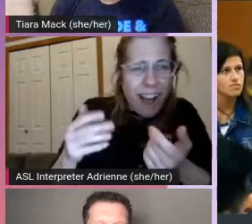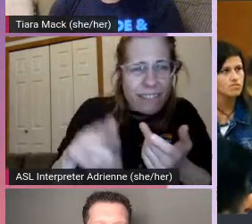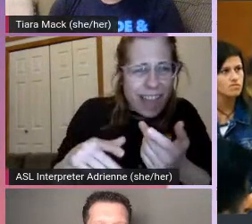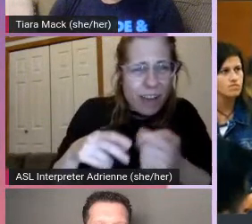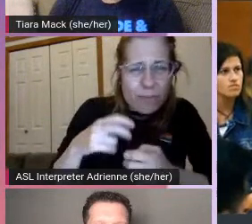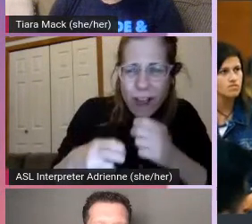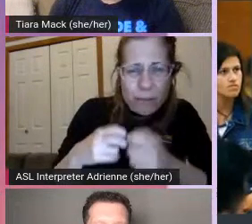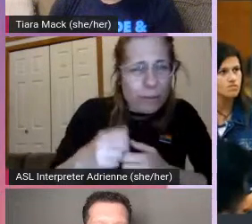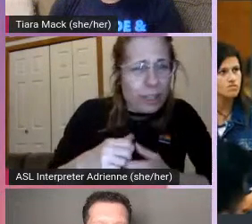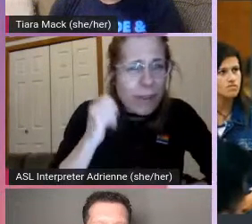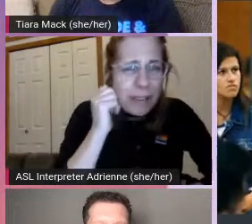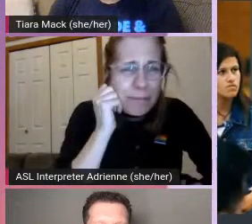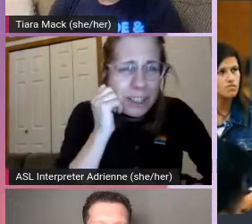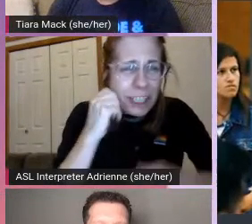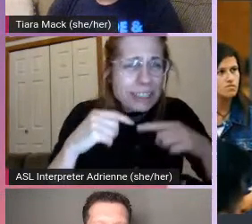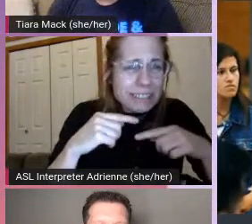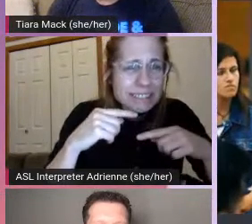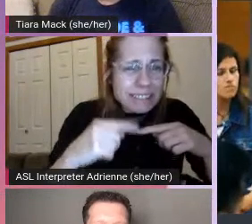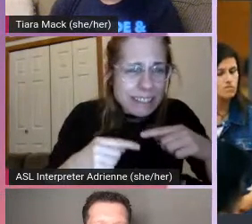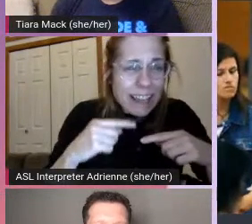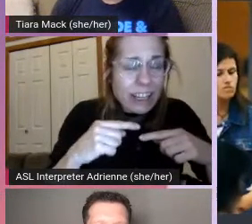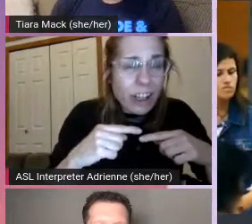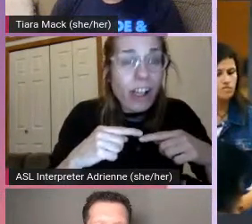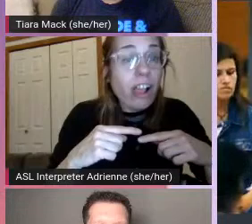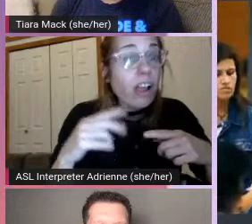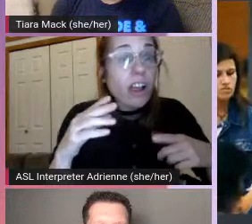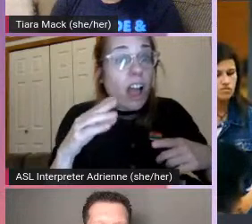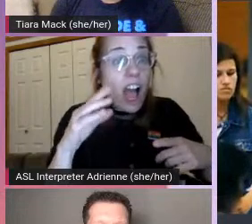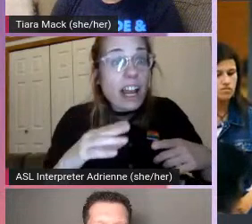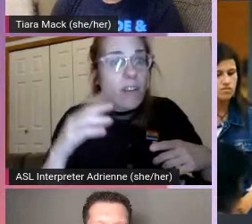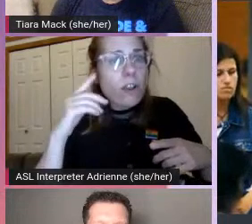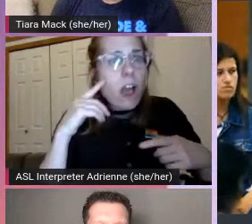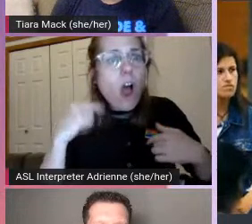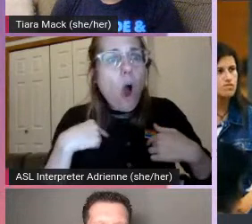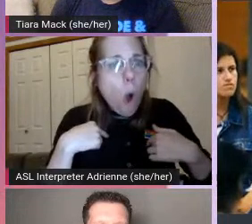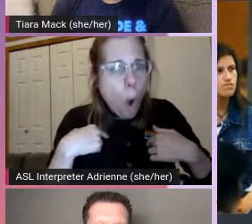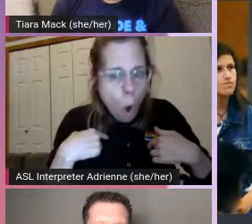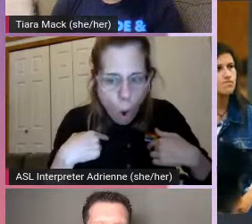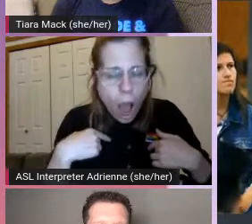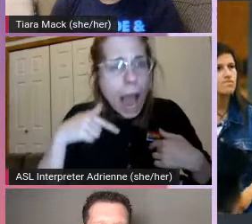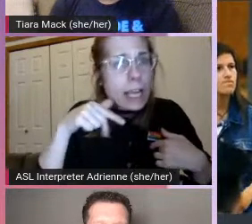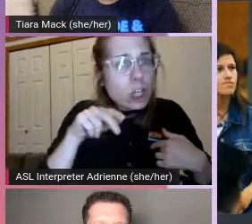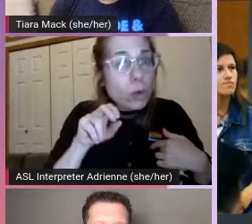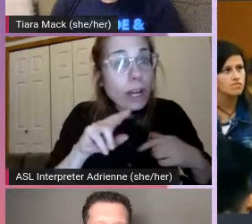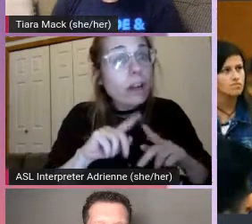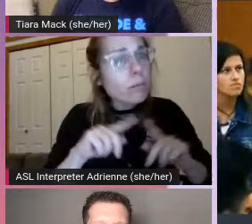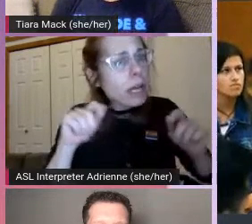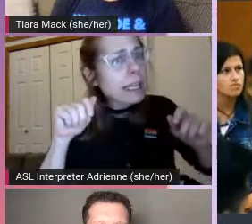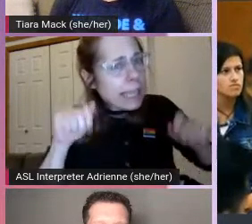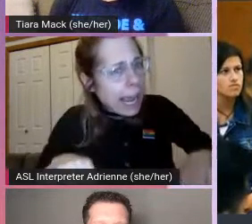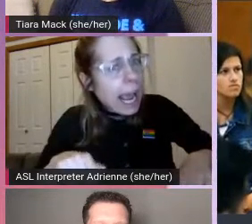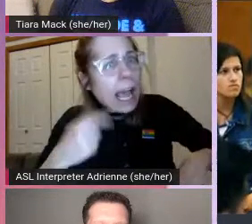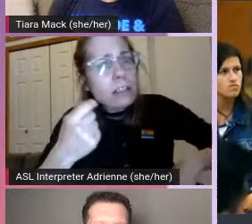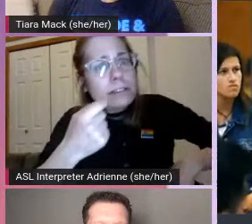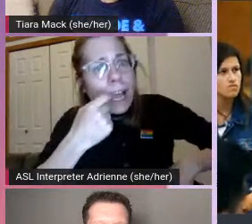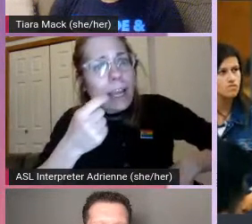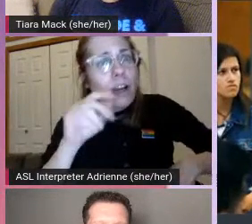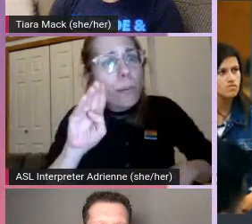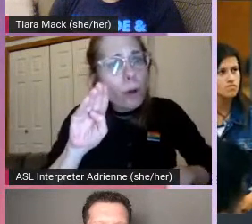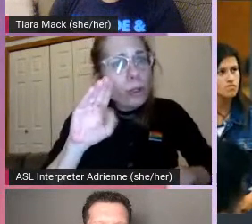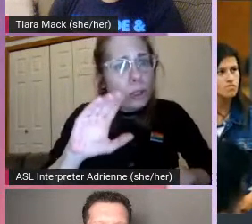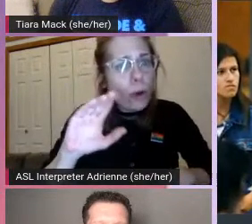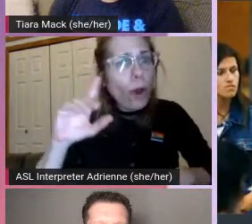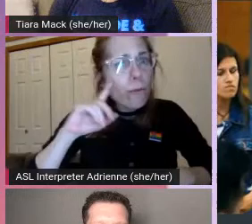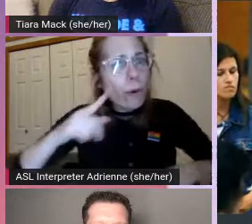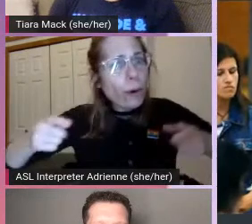never occurred to me that I could go on birth control for something as simple as managing pain during my menstrual cycle. As I've